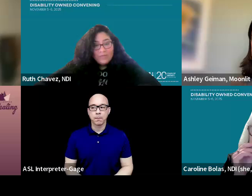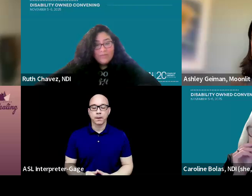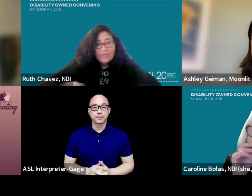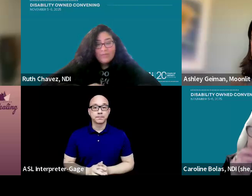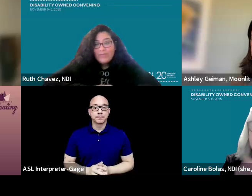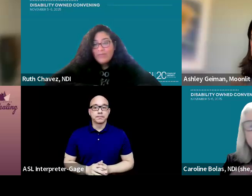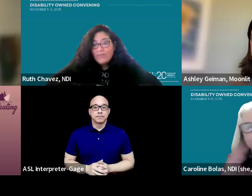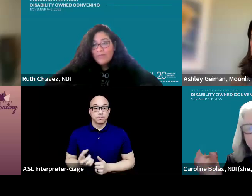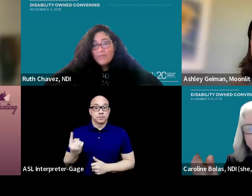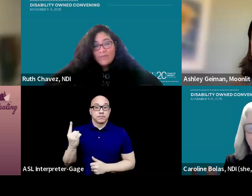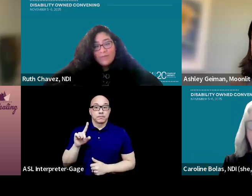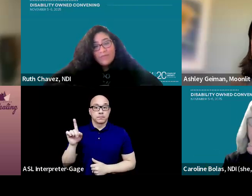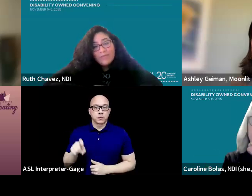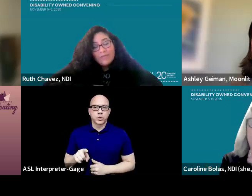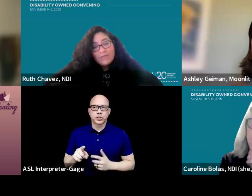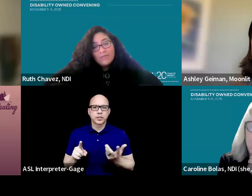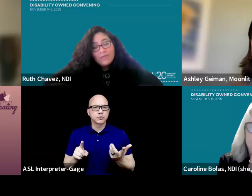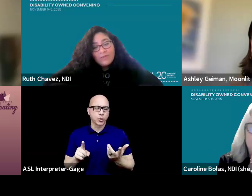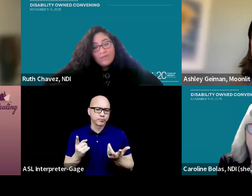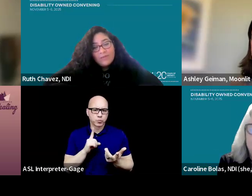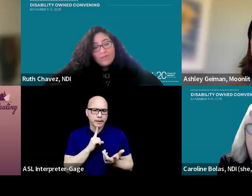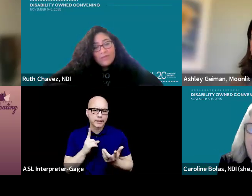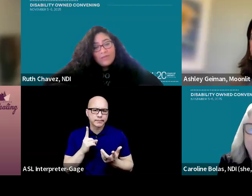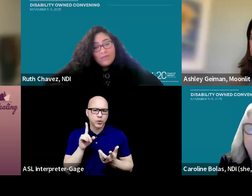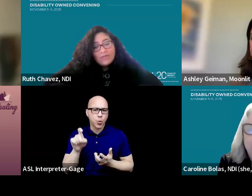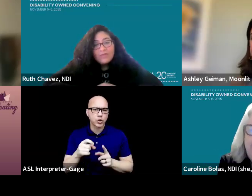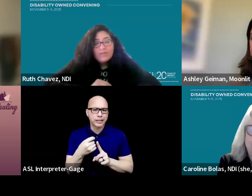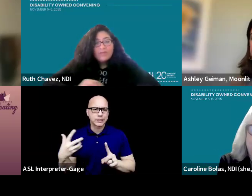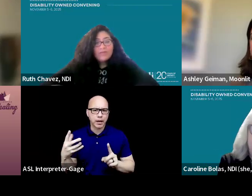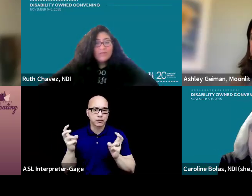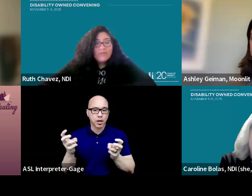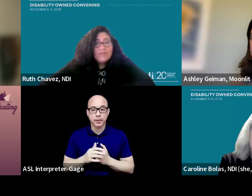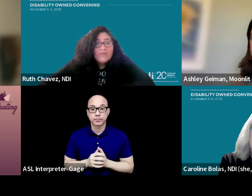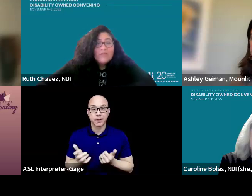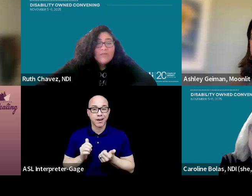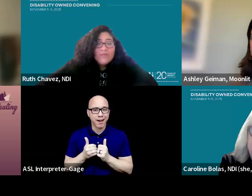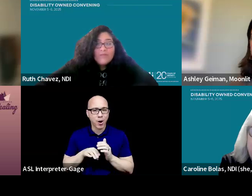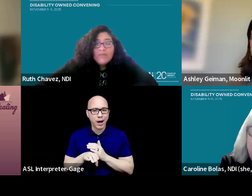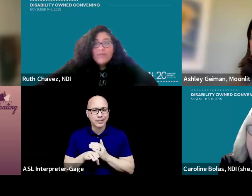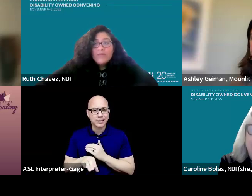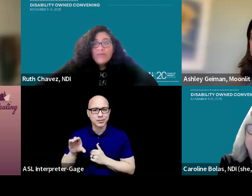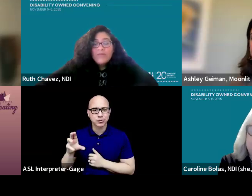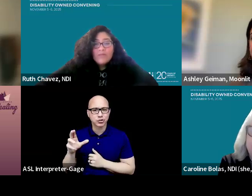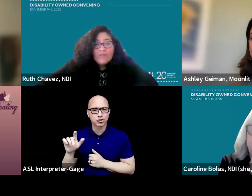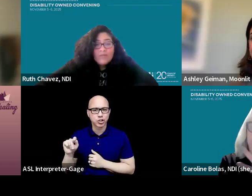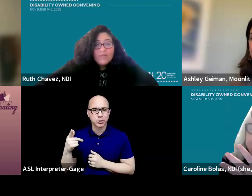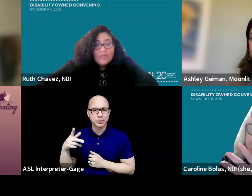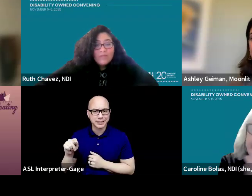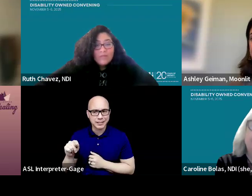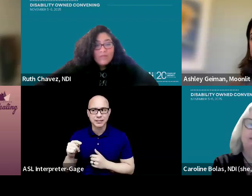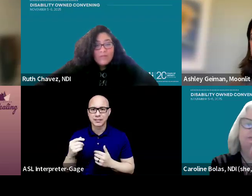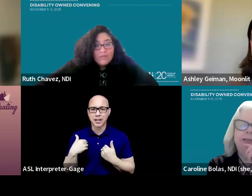So we have a question, you sort of touched, but to expand on it, how does one access ChatGPT? Is there a